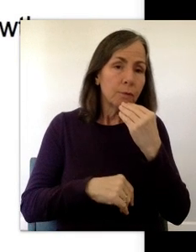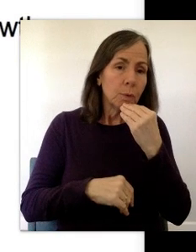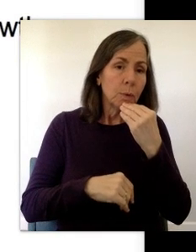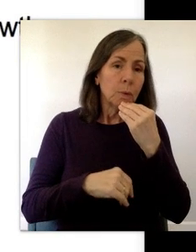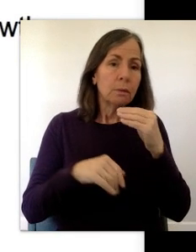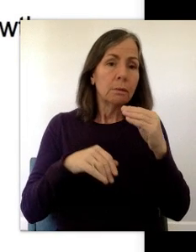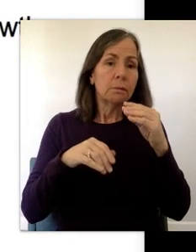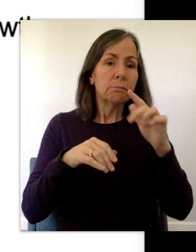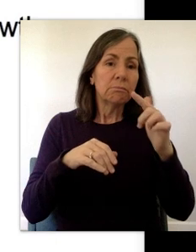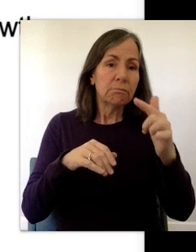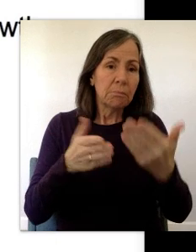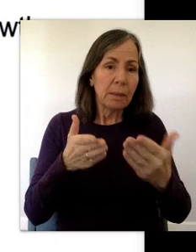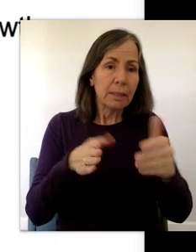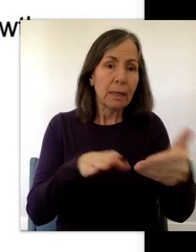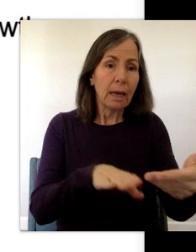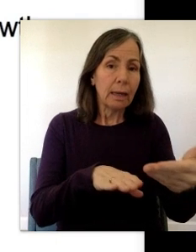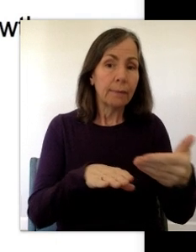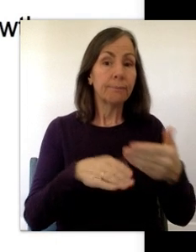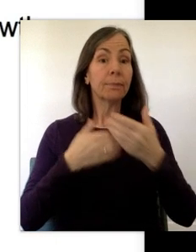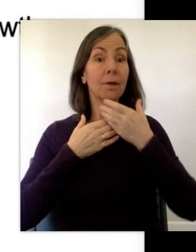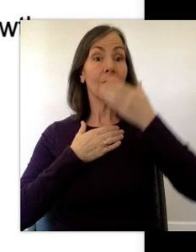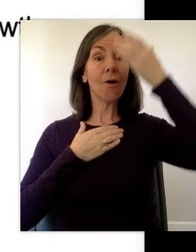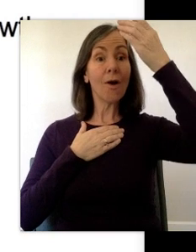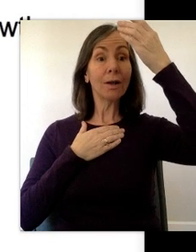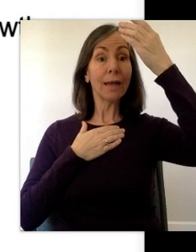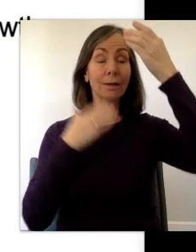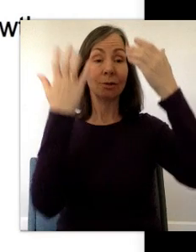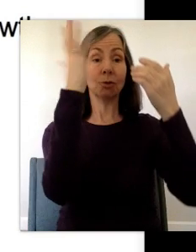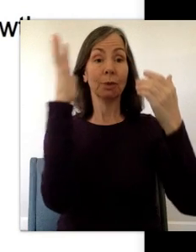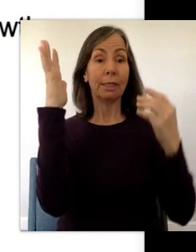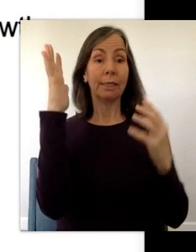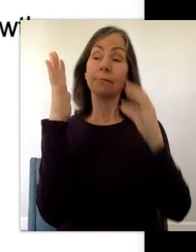the genes that this long-necked